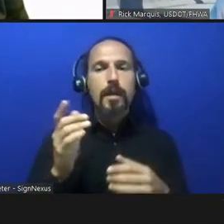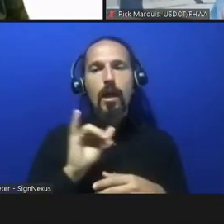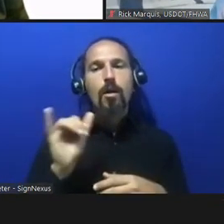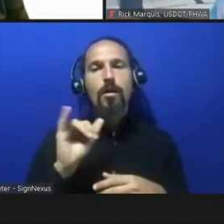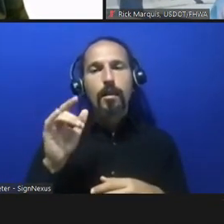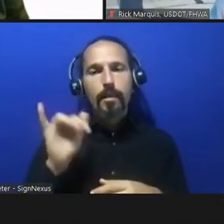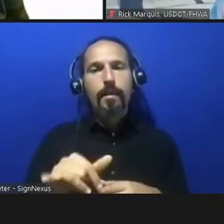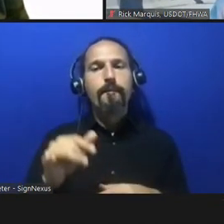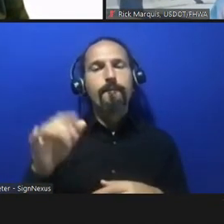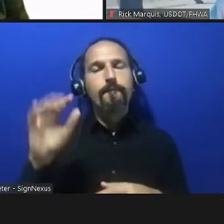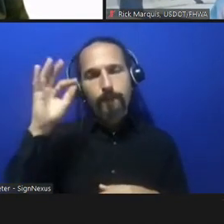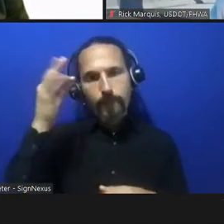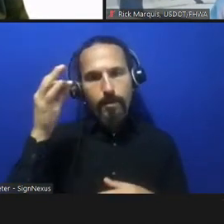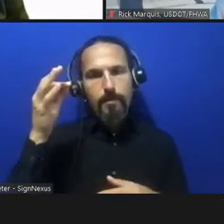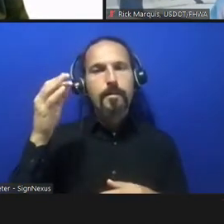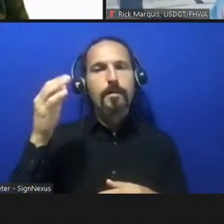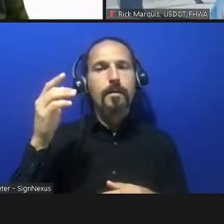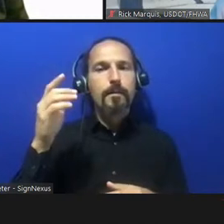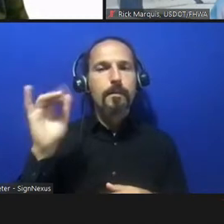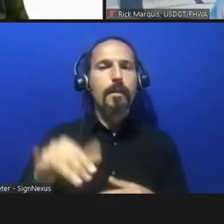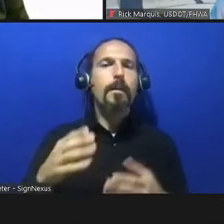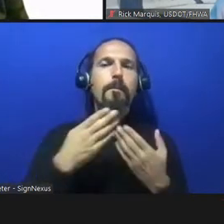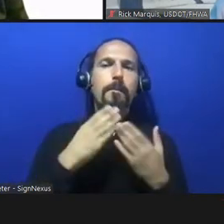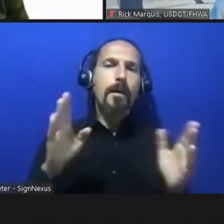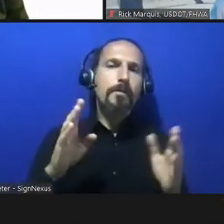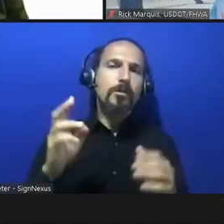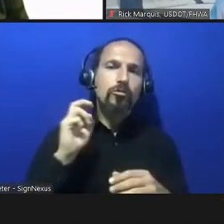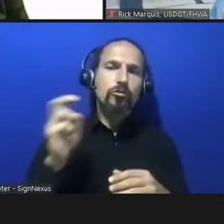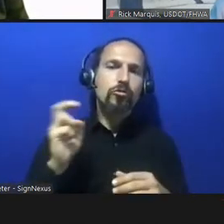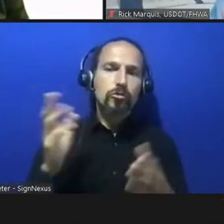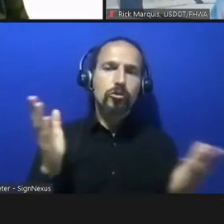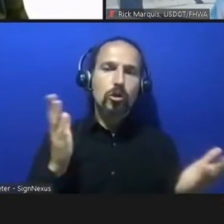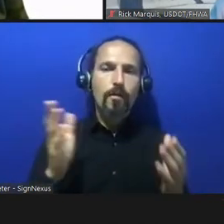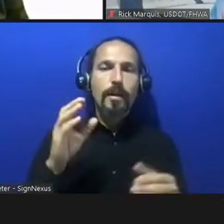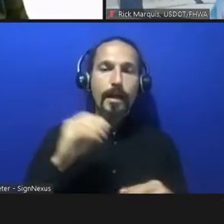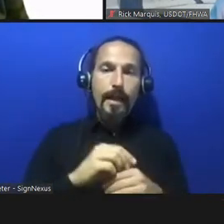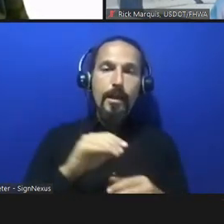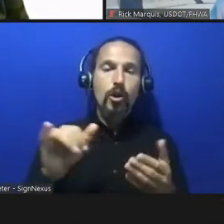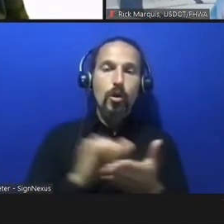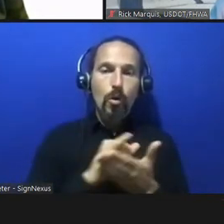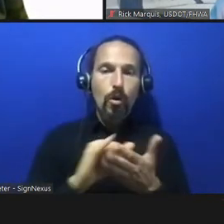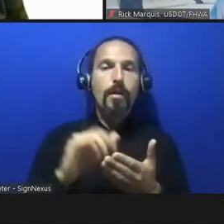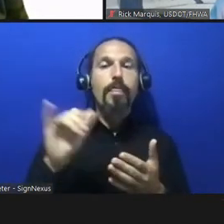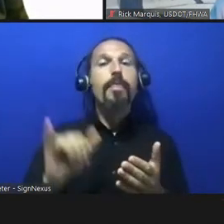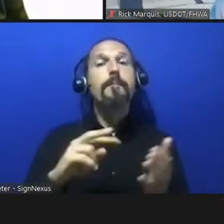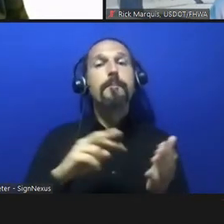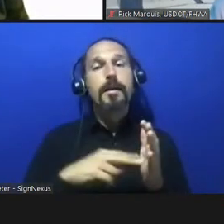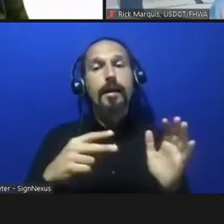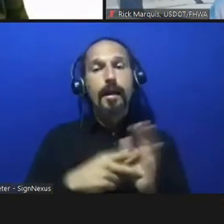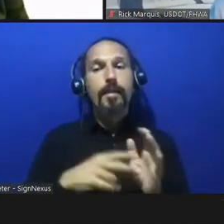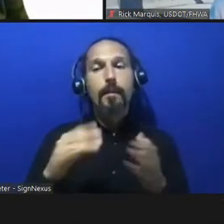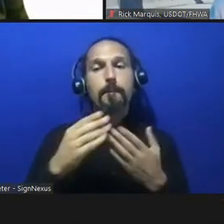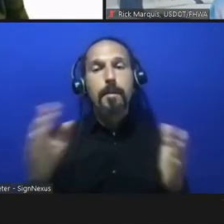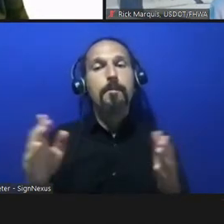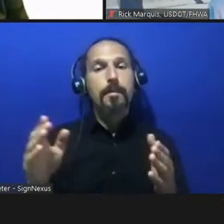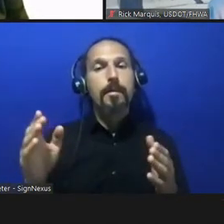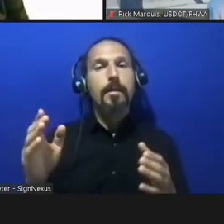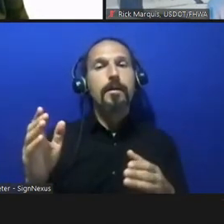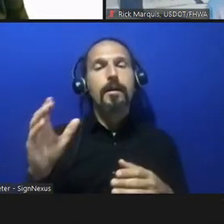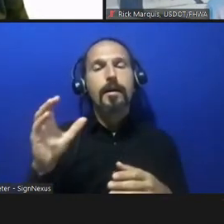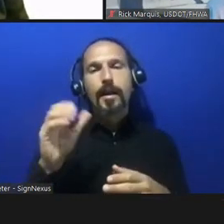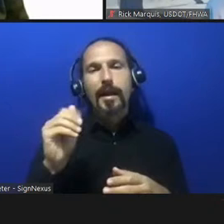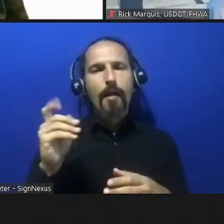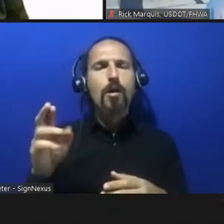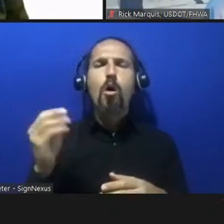as federally funded public transit service including throughout new york thus while a public carrier a private